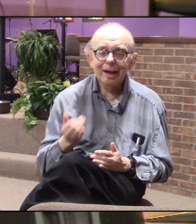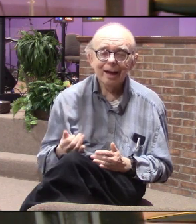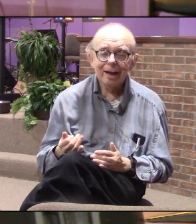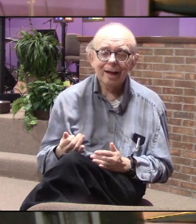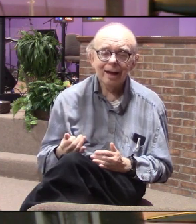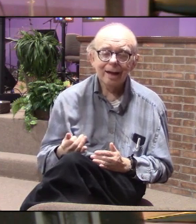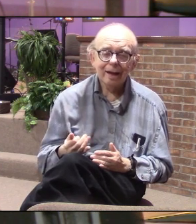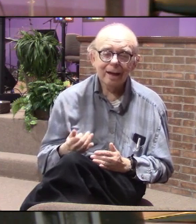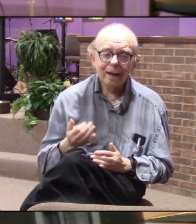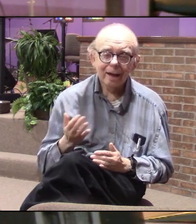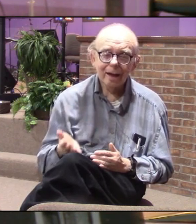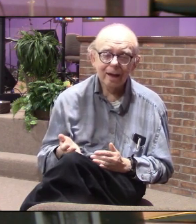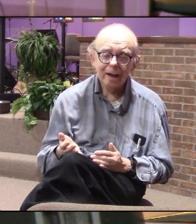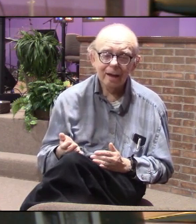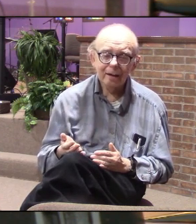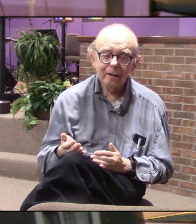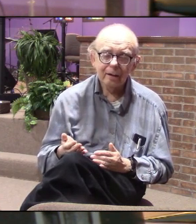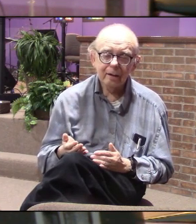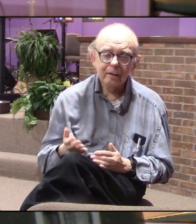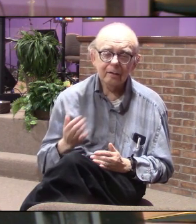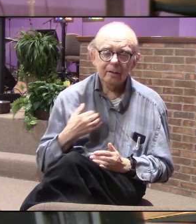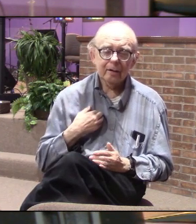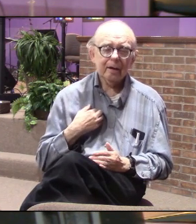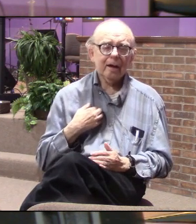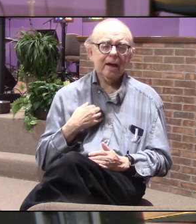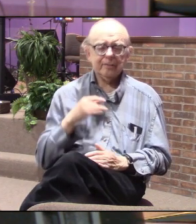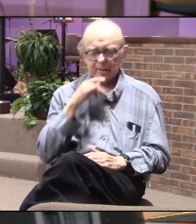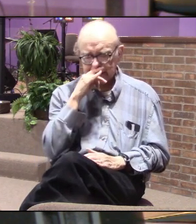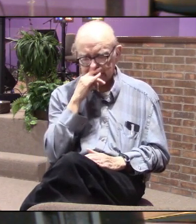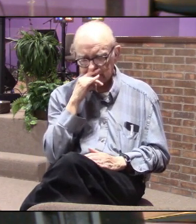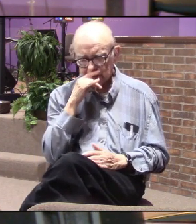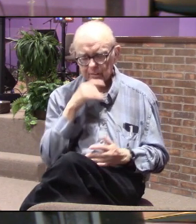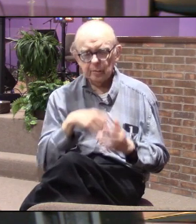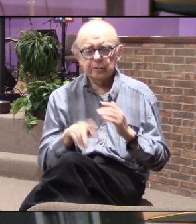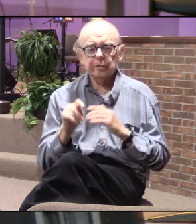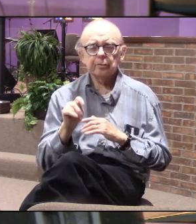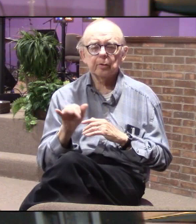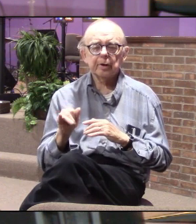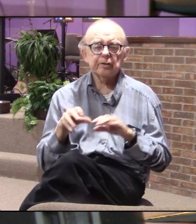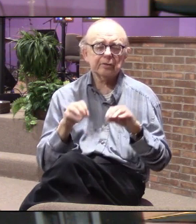Because here, you ever had a little kid go into a toy store?